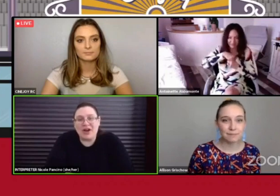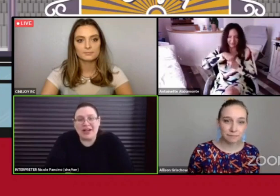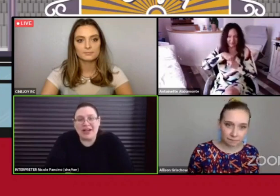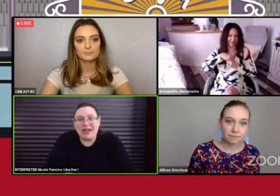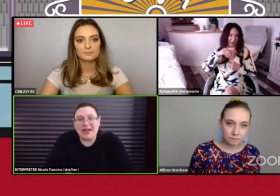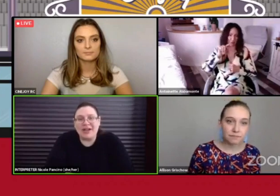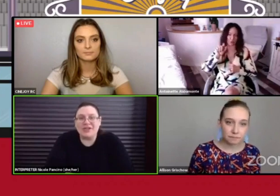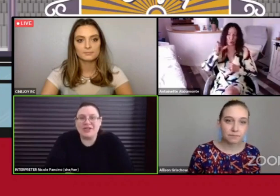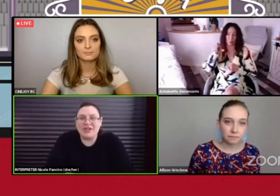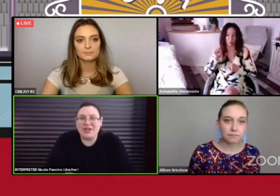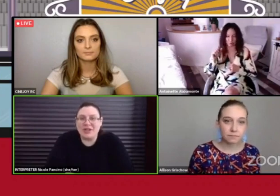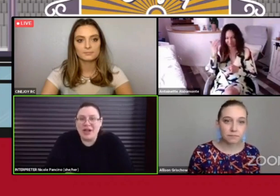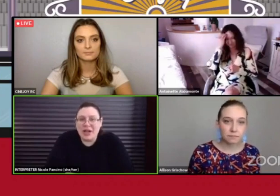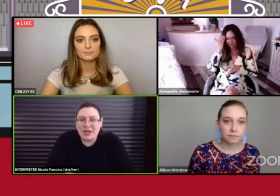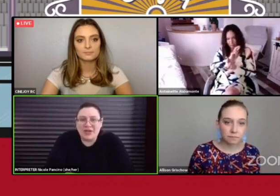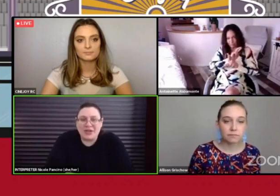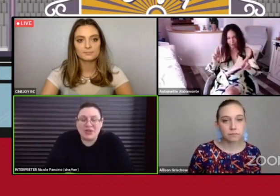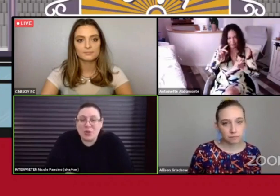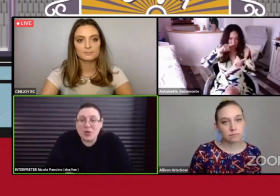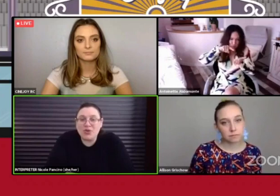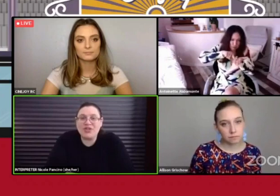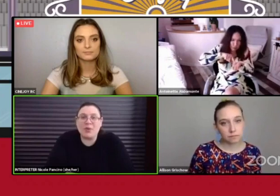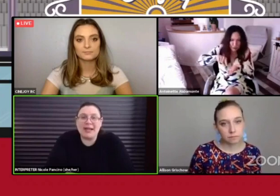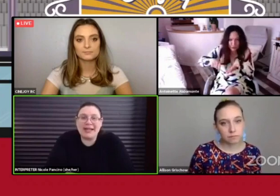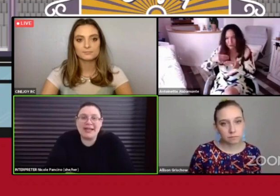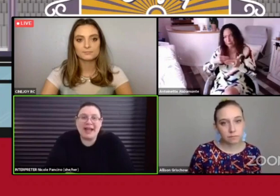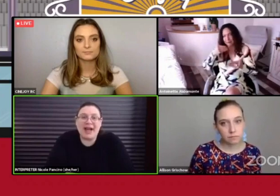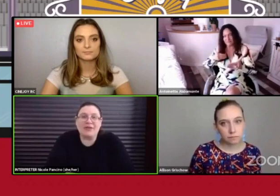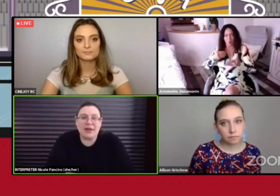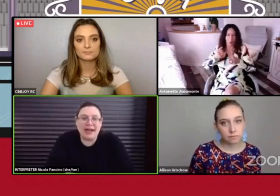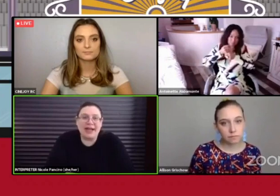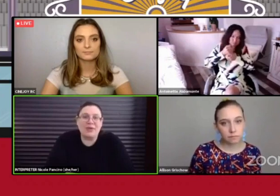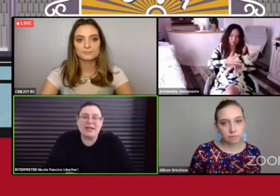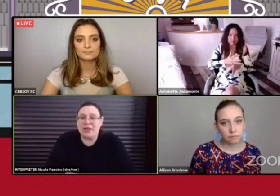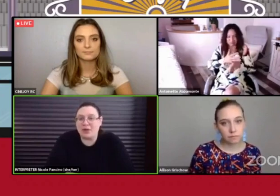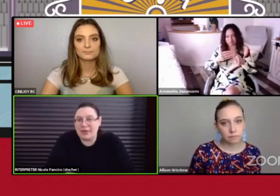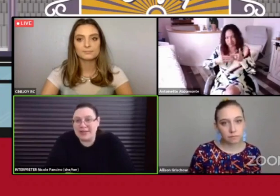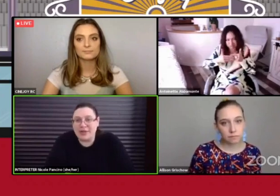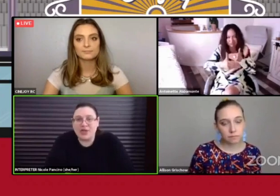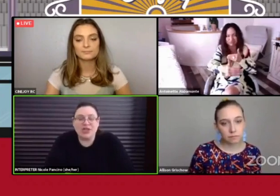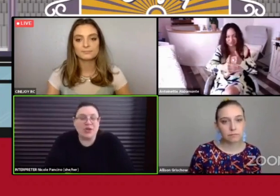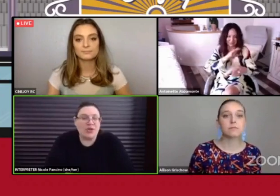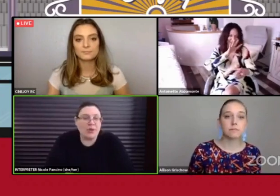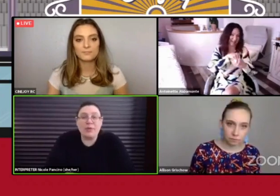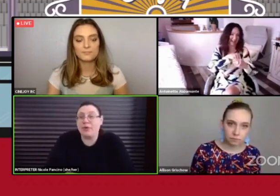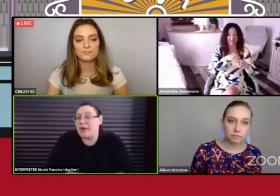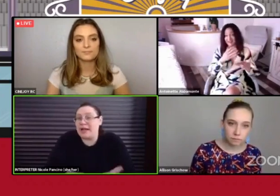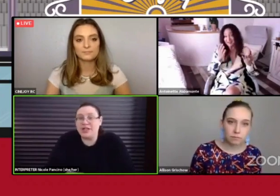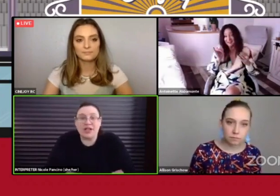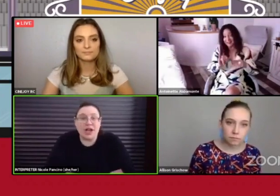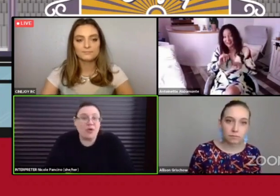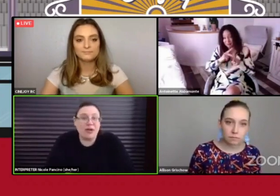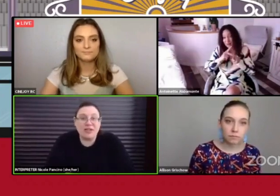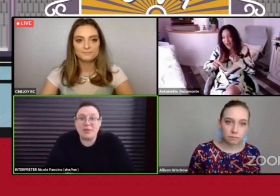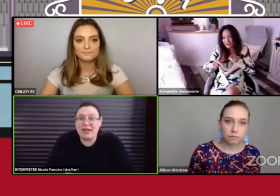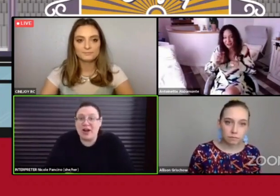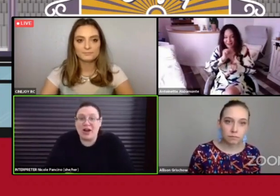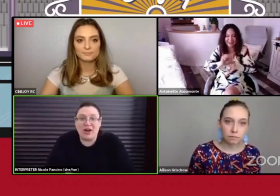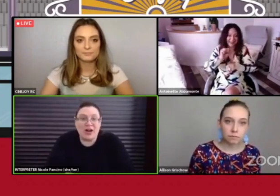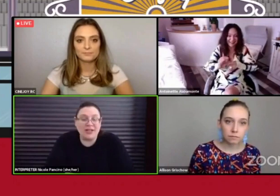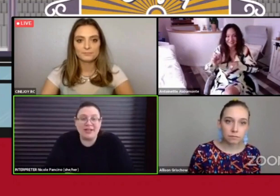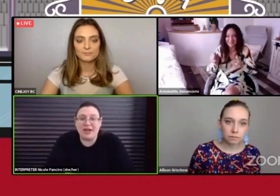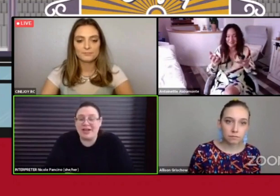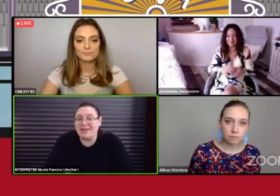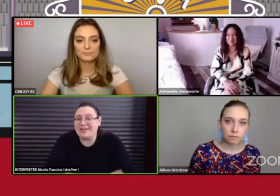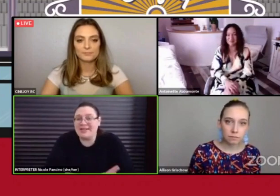you know we already understood the tools that we needed to have ready we did our research so that we were ready to go once we